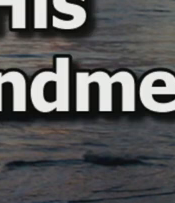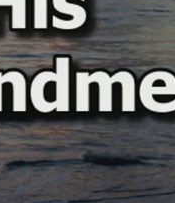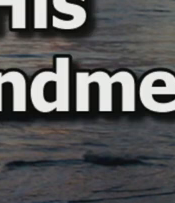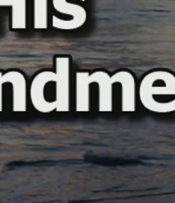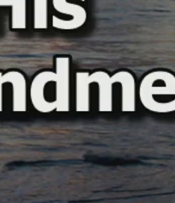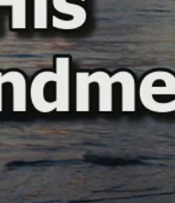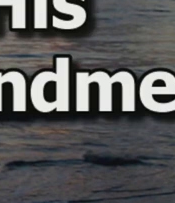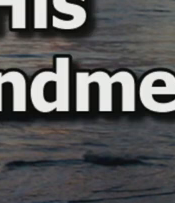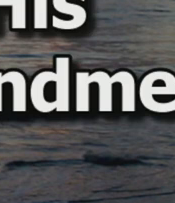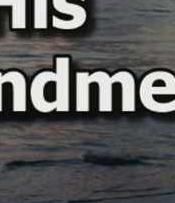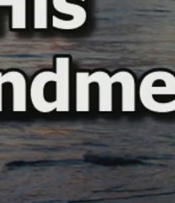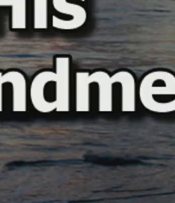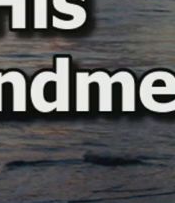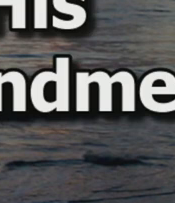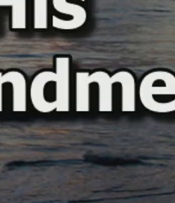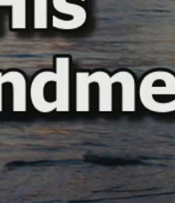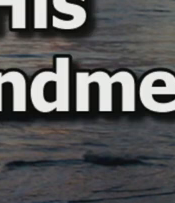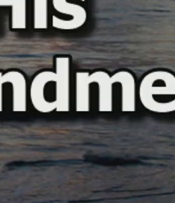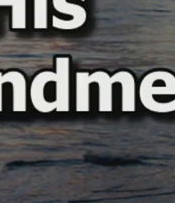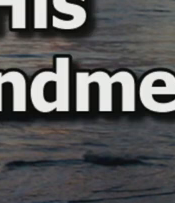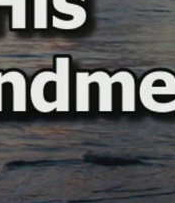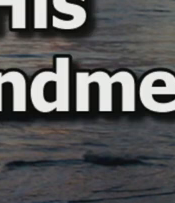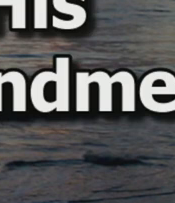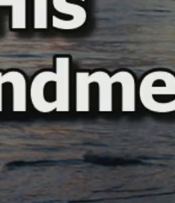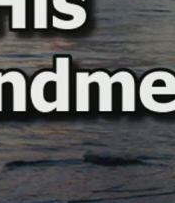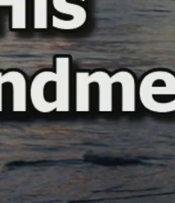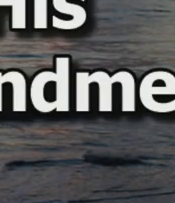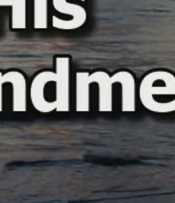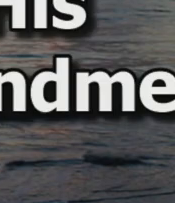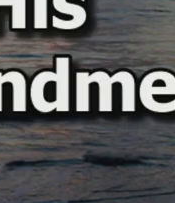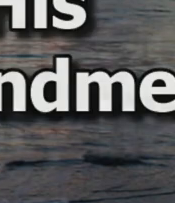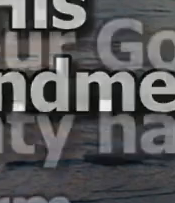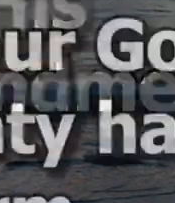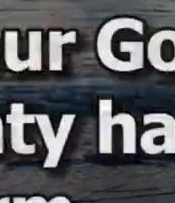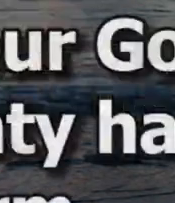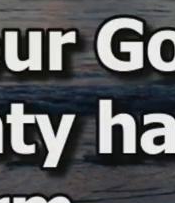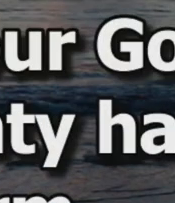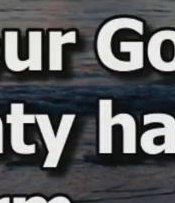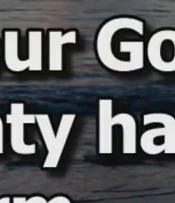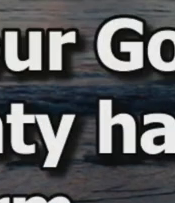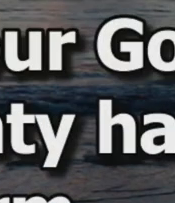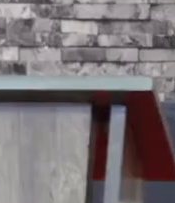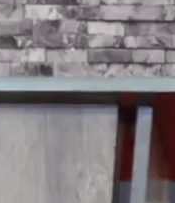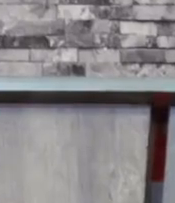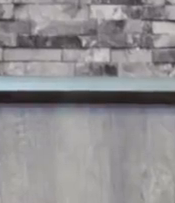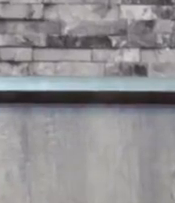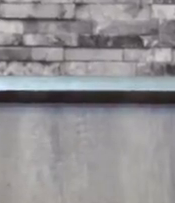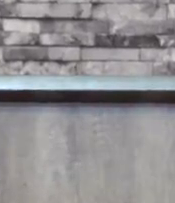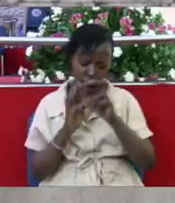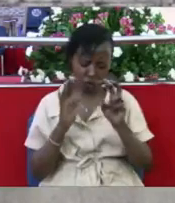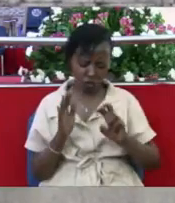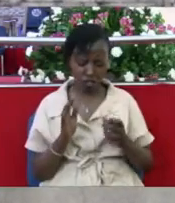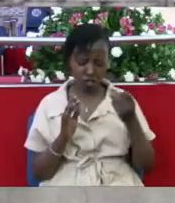statutes, his judgments, and his commandments always. Let's pray. Father, we thank you for the reading of your word.